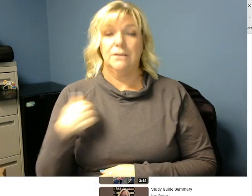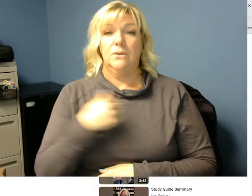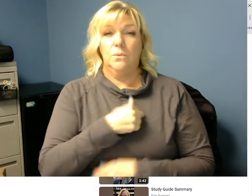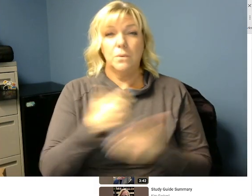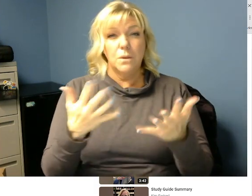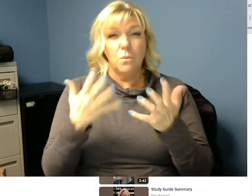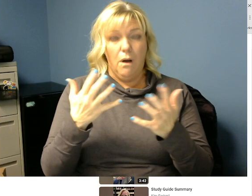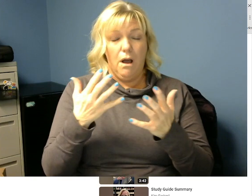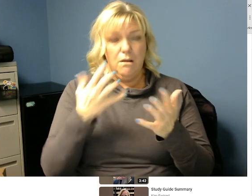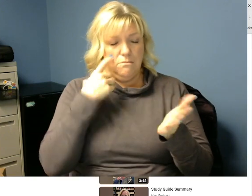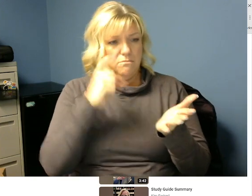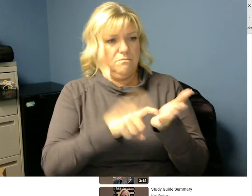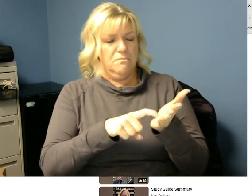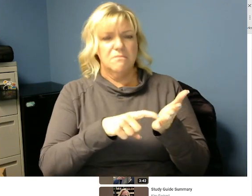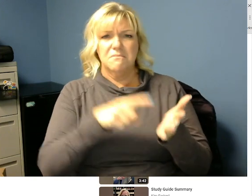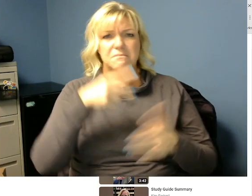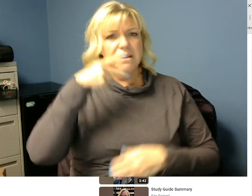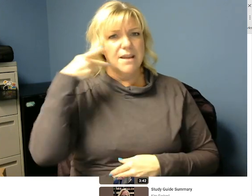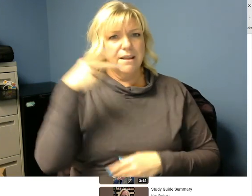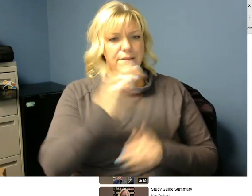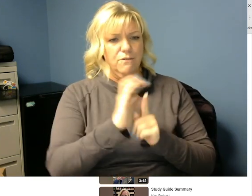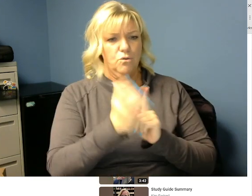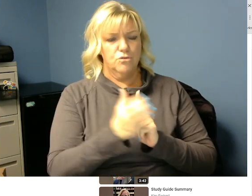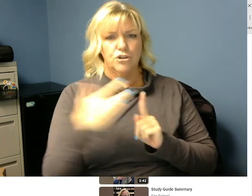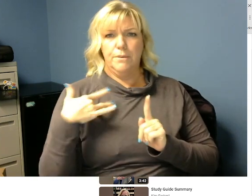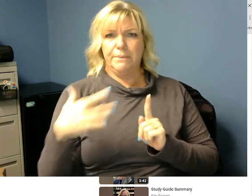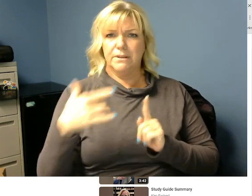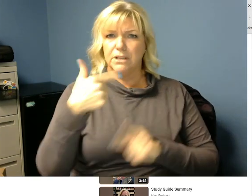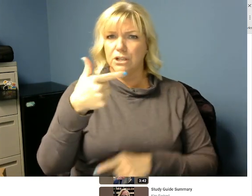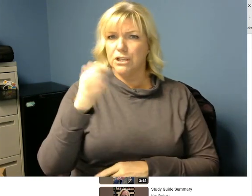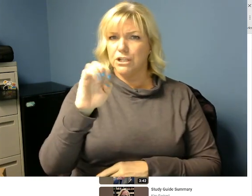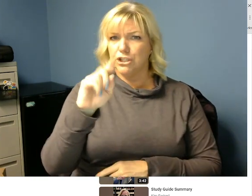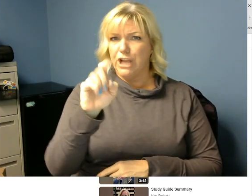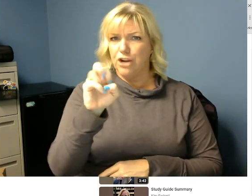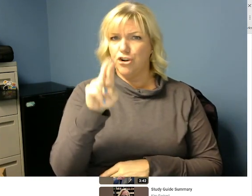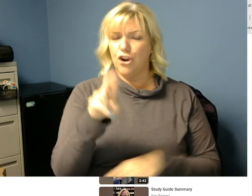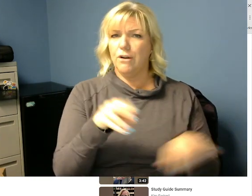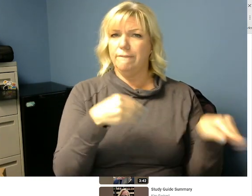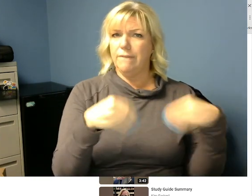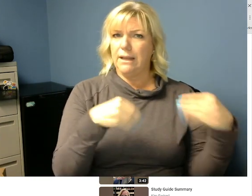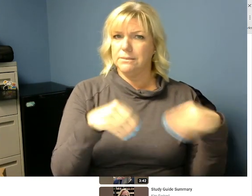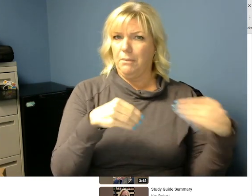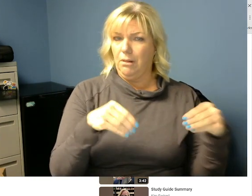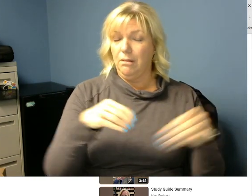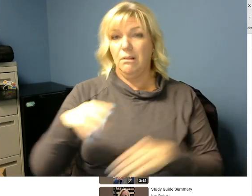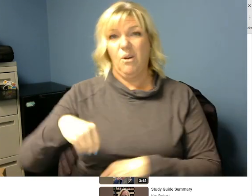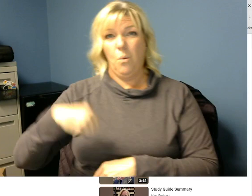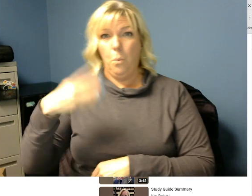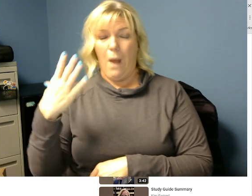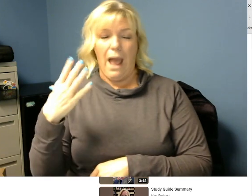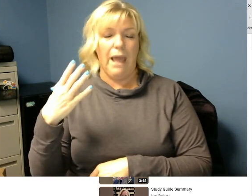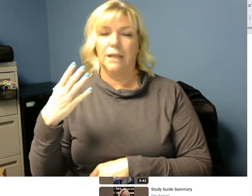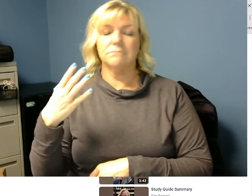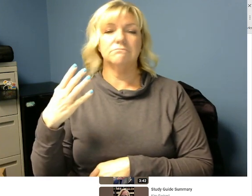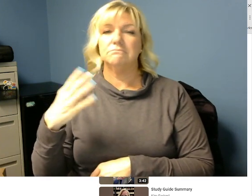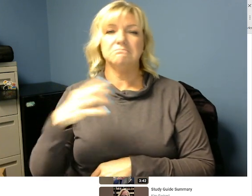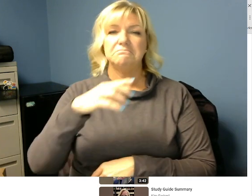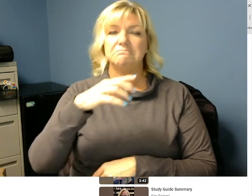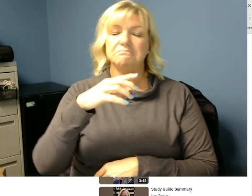American societies versus in English colonial society. We're going to see with Hall's case, super static. There's